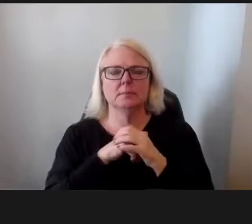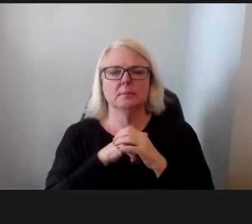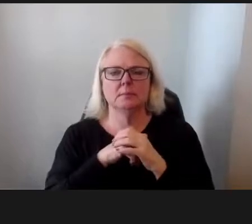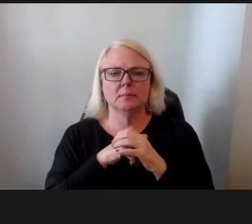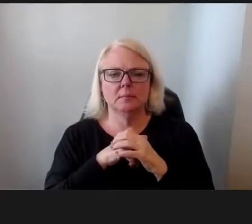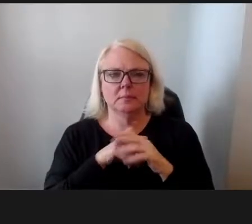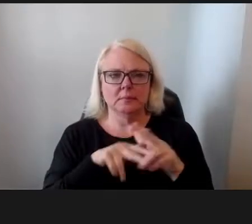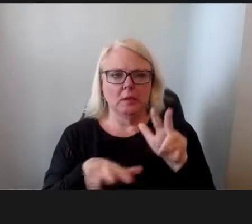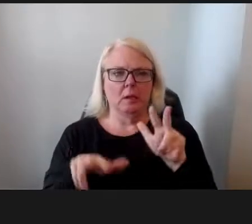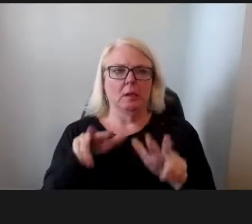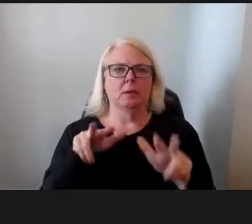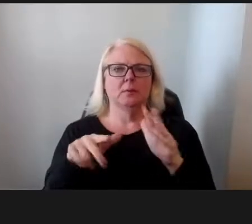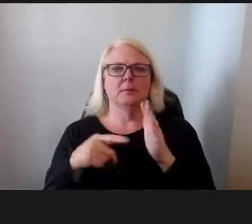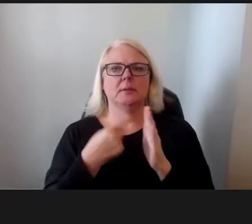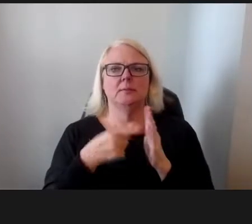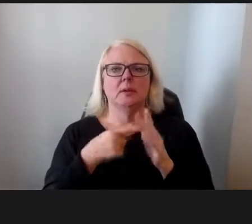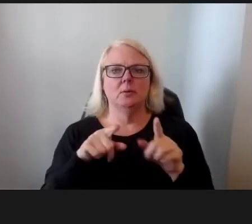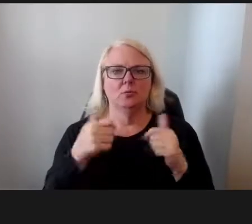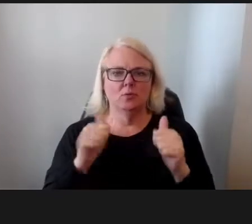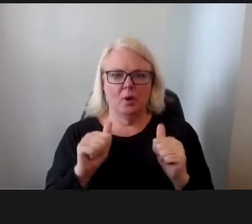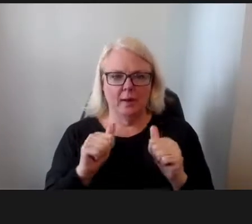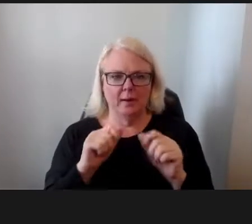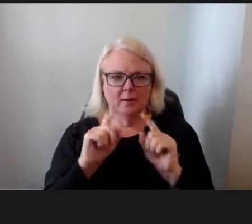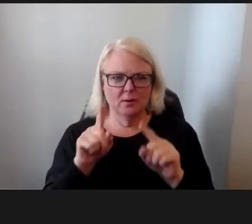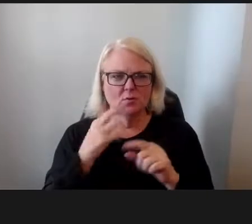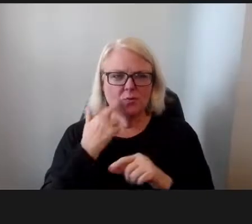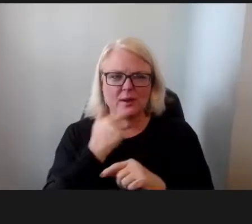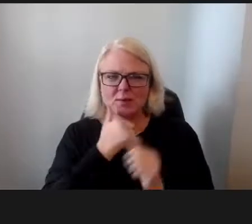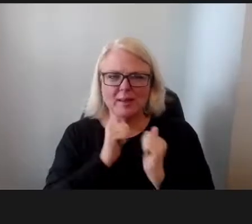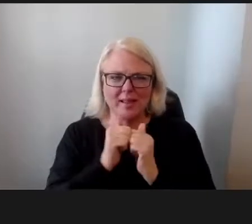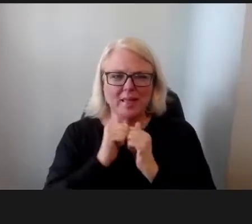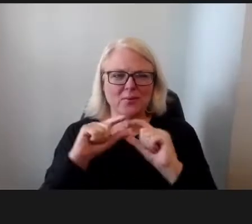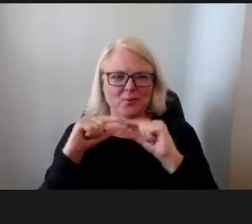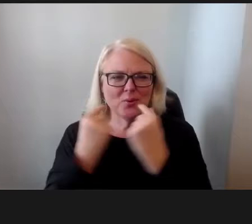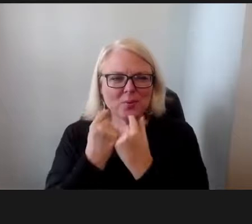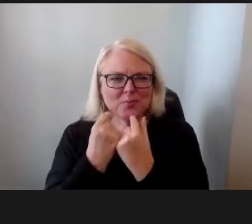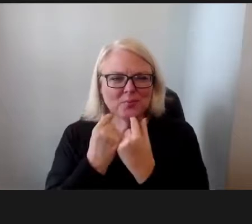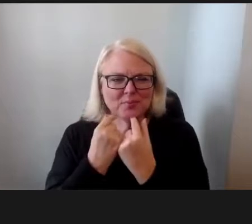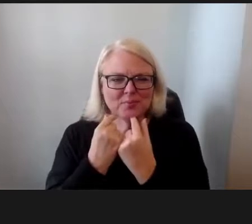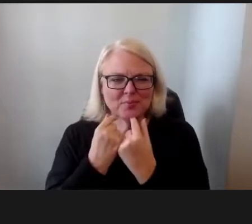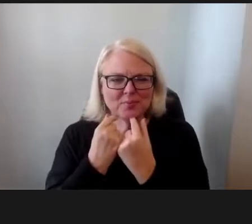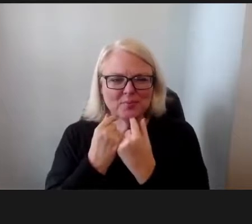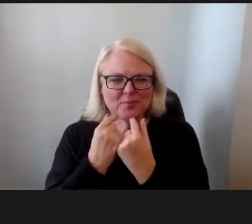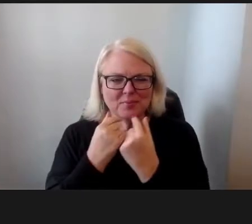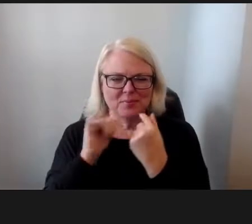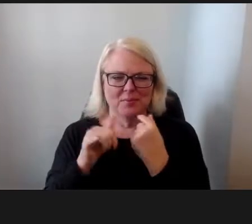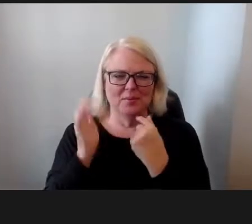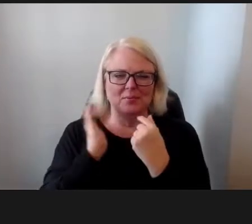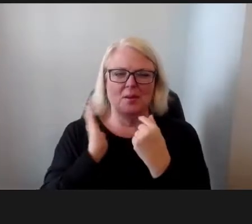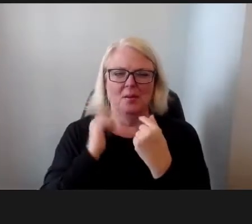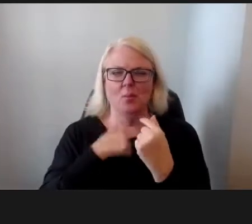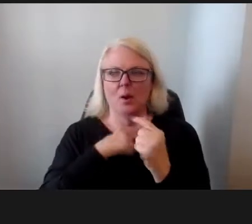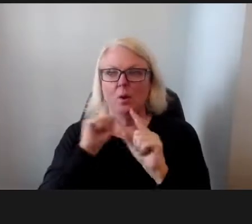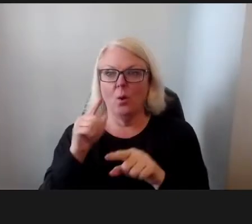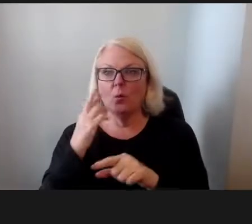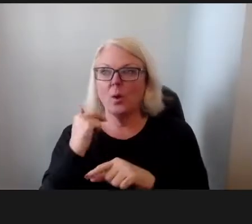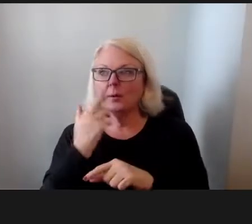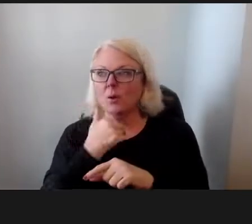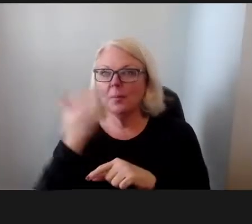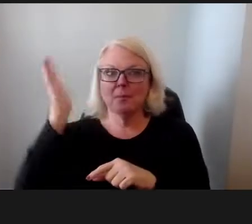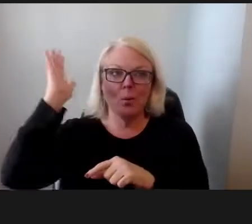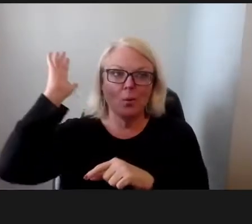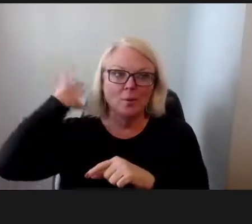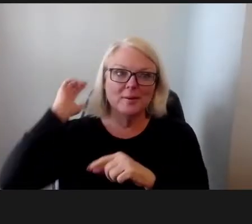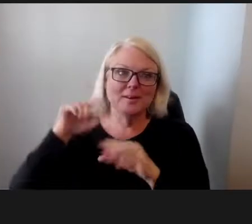It's awkward sometimes when you're trying to get to a restaurant together as a group. In those bygone days when we used to go to restaurants